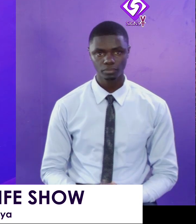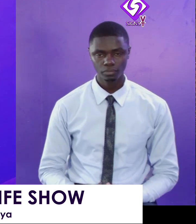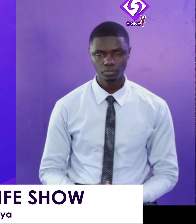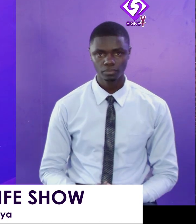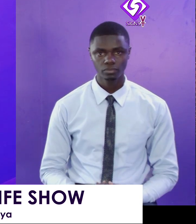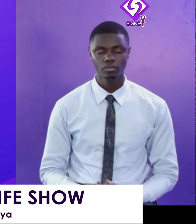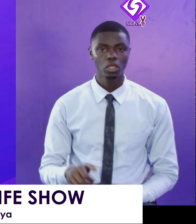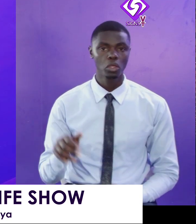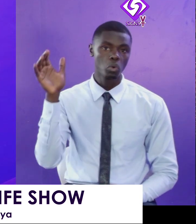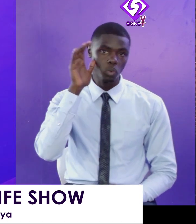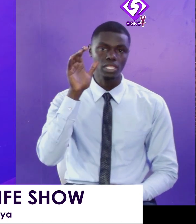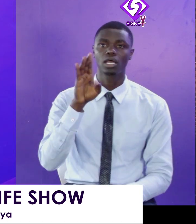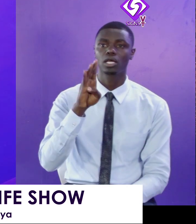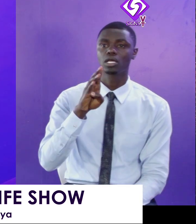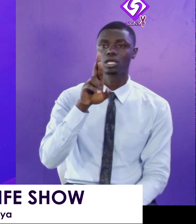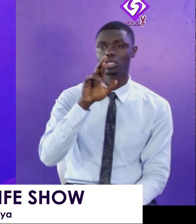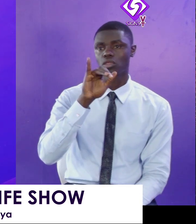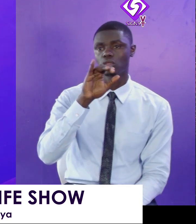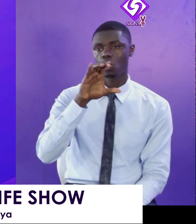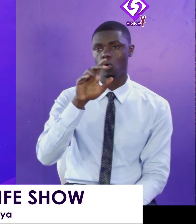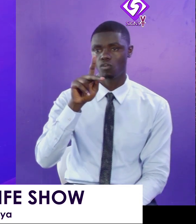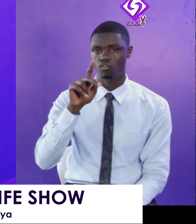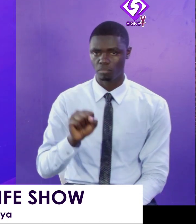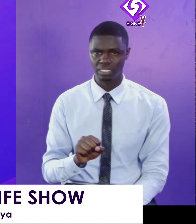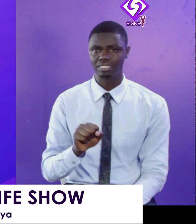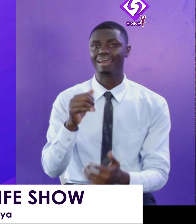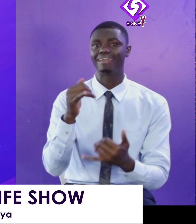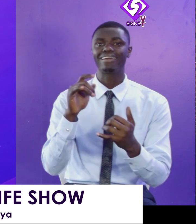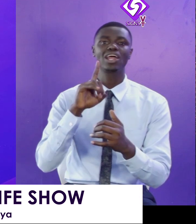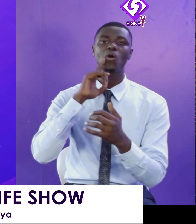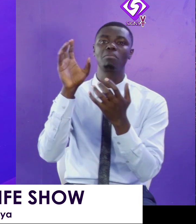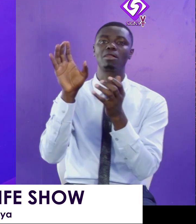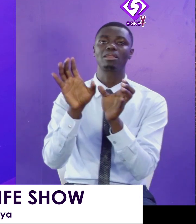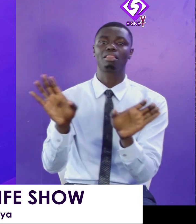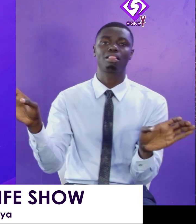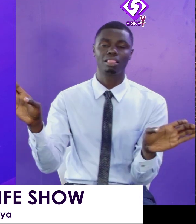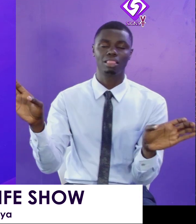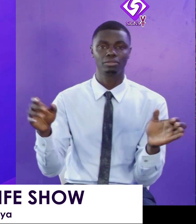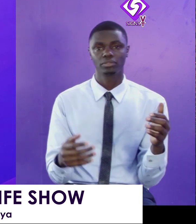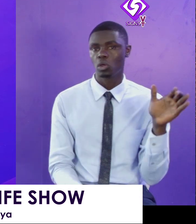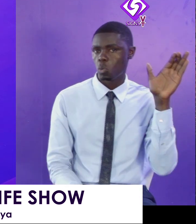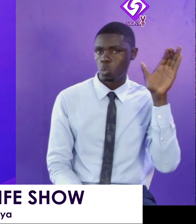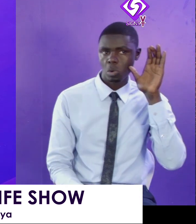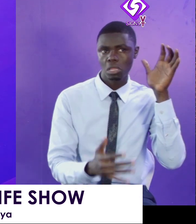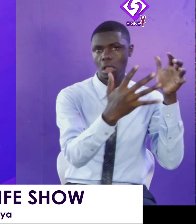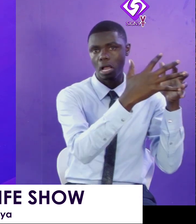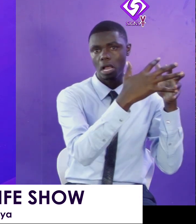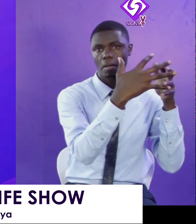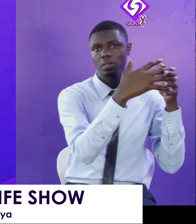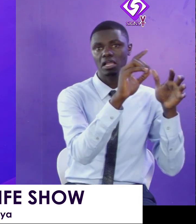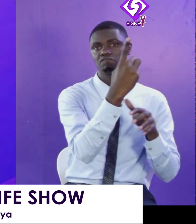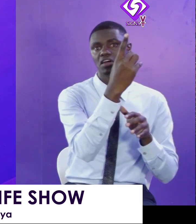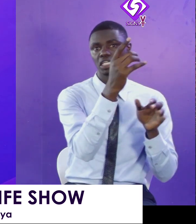suddenly we hear of Brexit. Suddenly Britain is on its own. Suddenly we hear of America